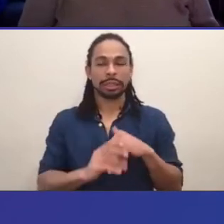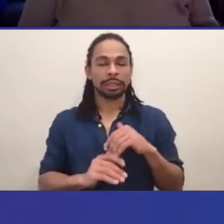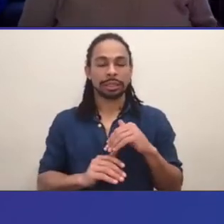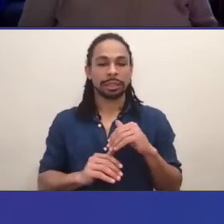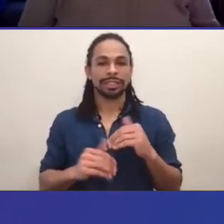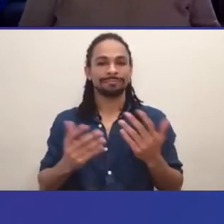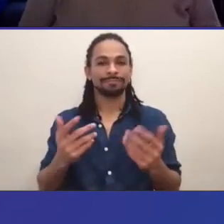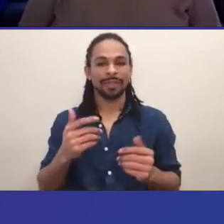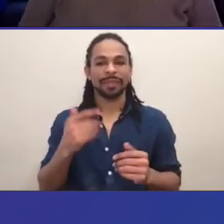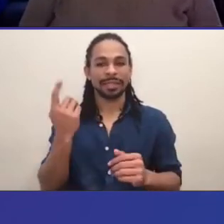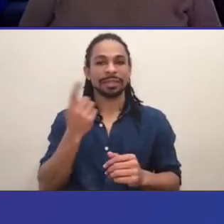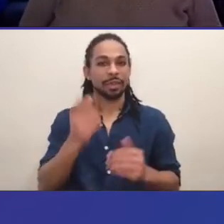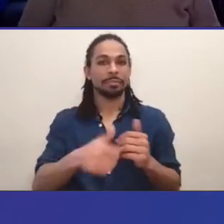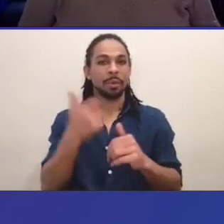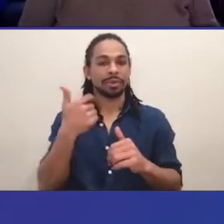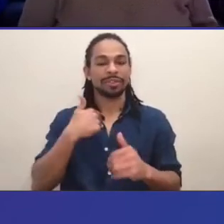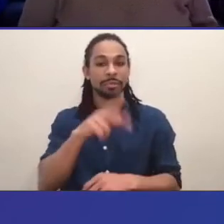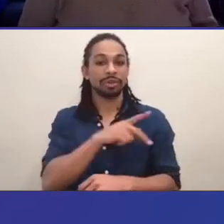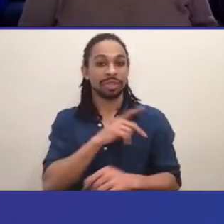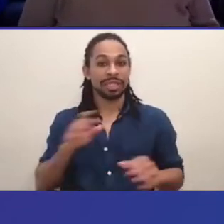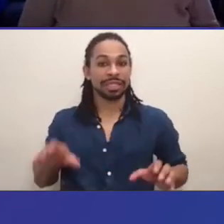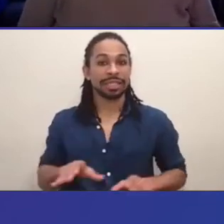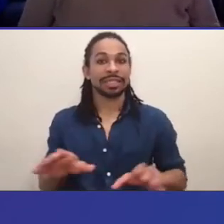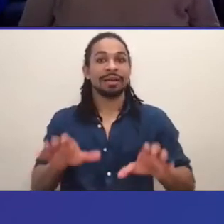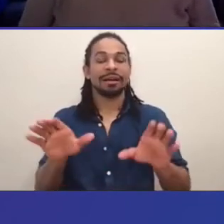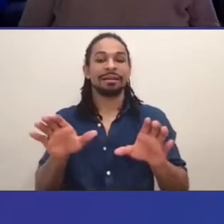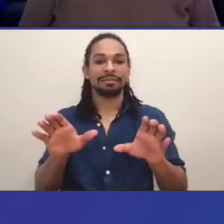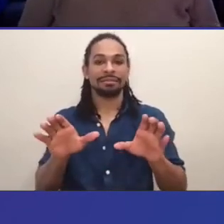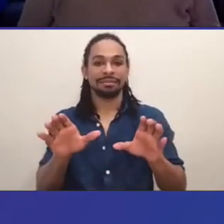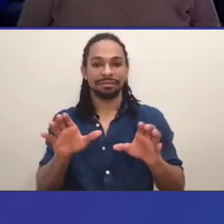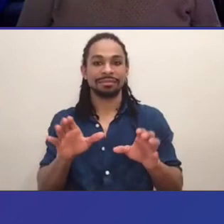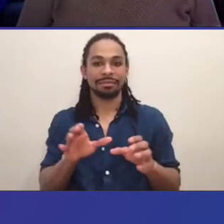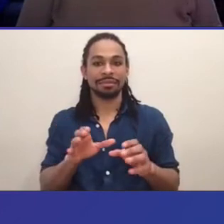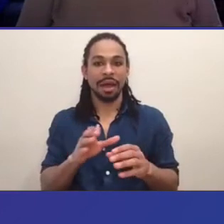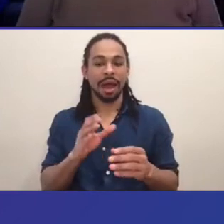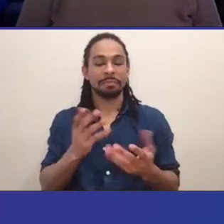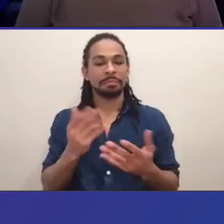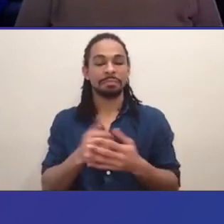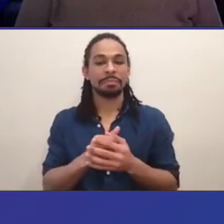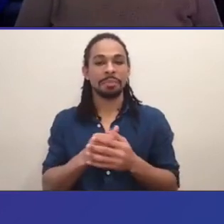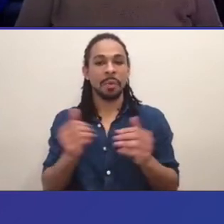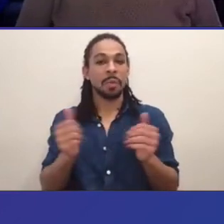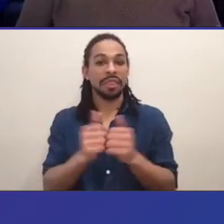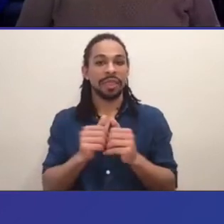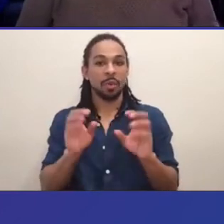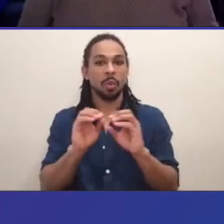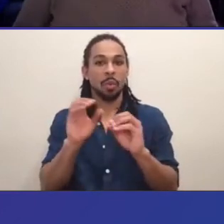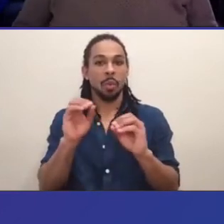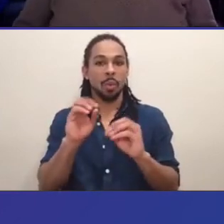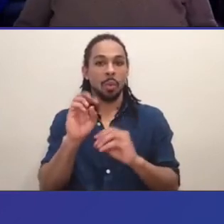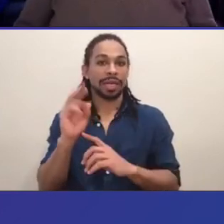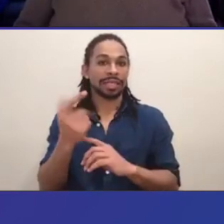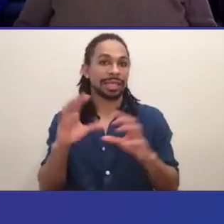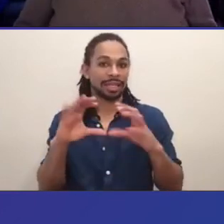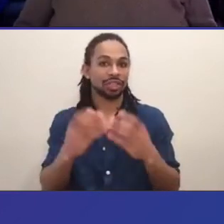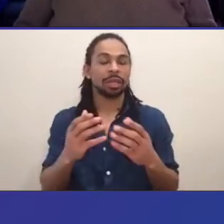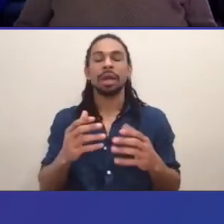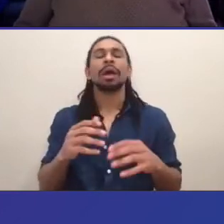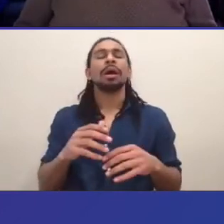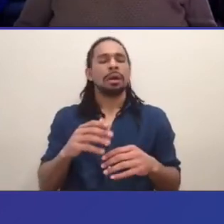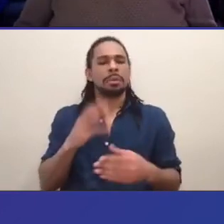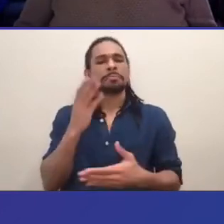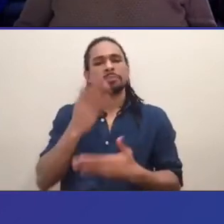the most I've personally done true activist work with an organization. And, you know, like, part of the discomfort is like, yeah, you have all